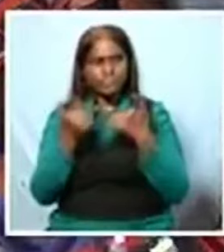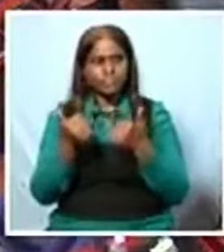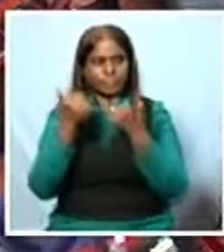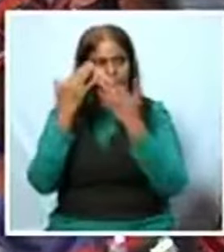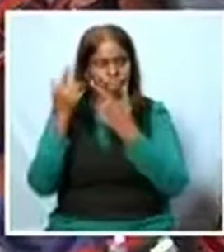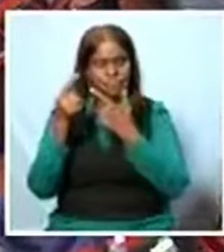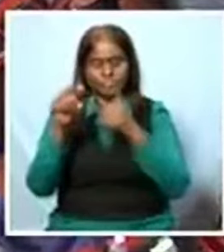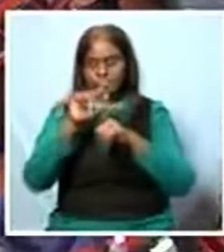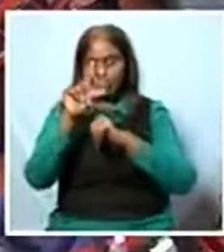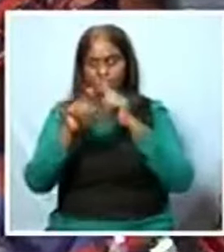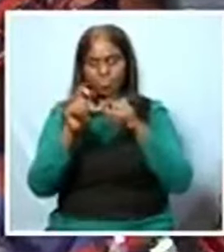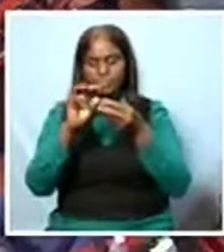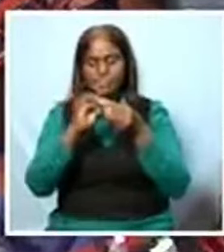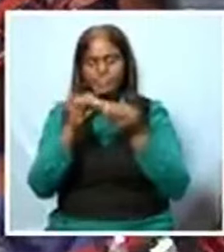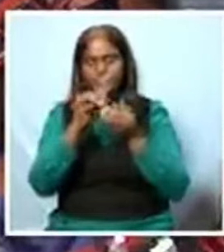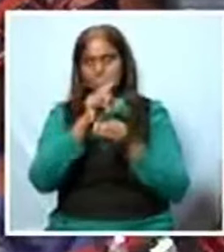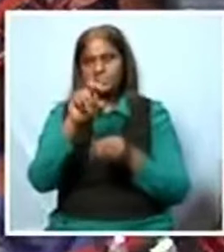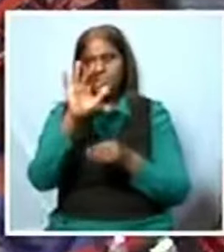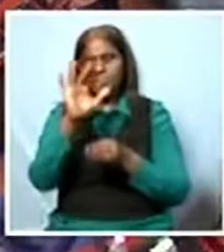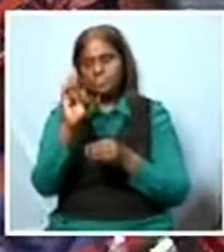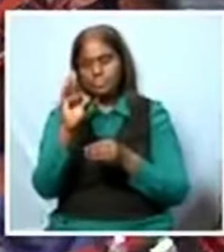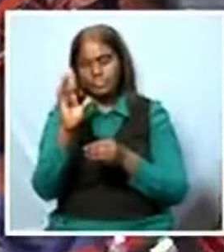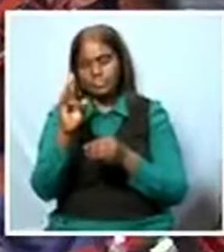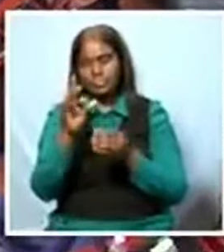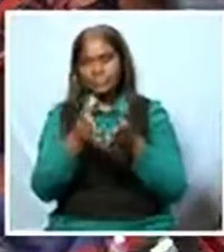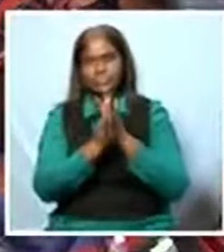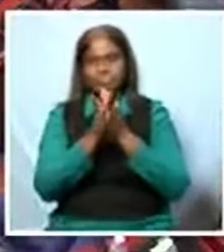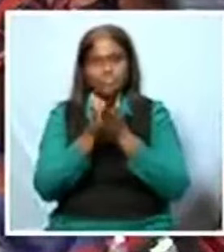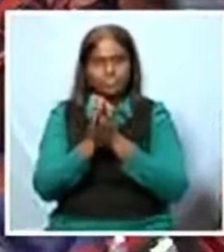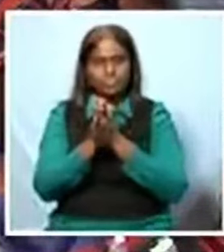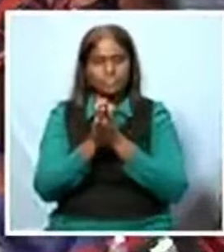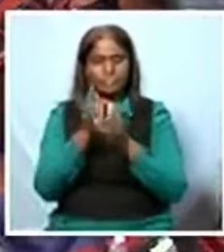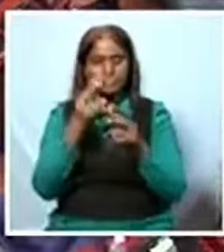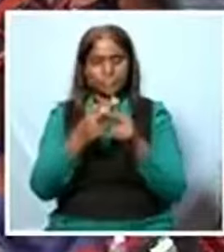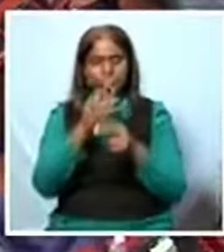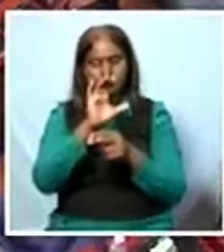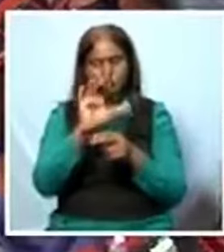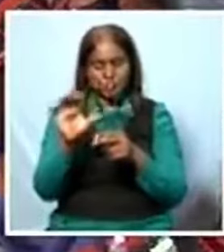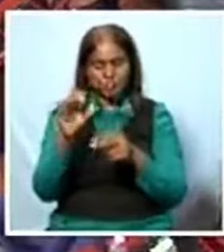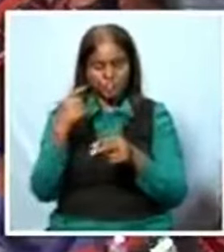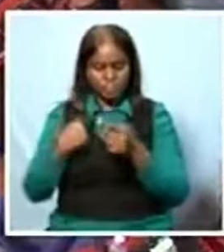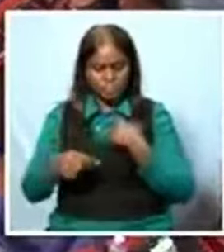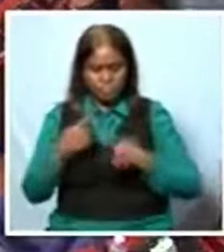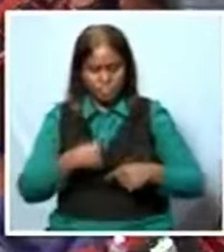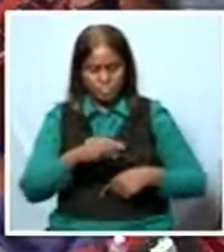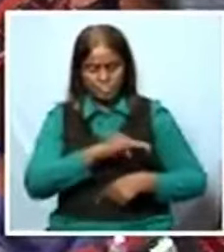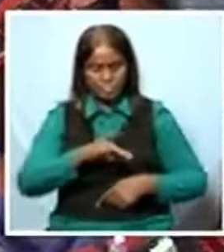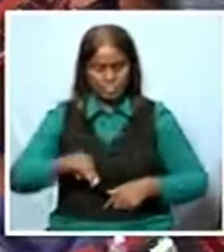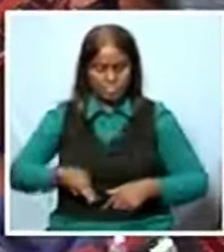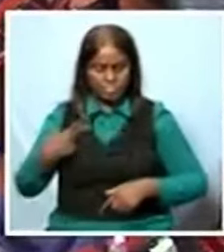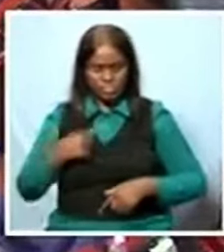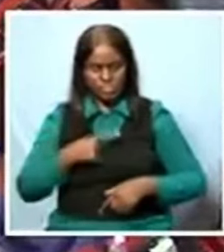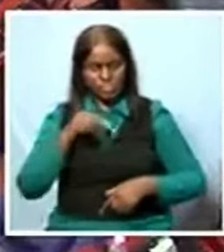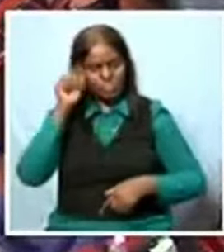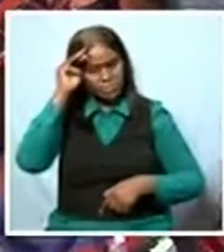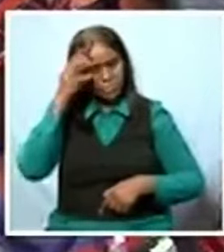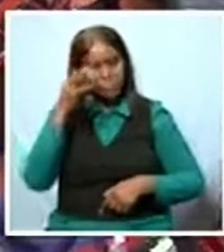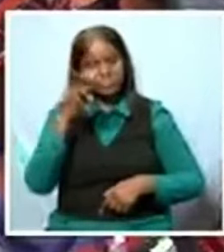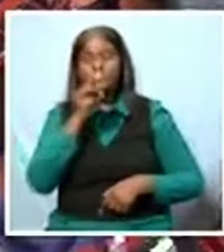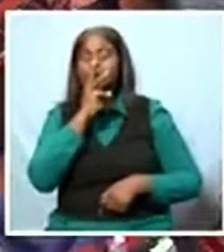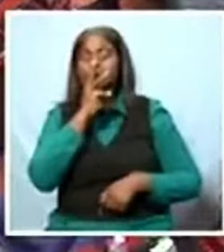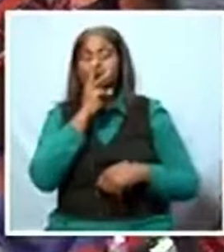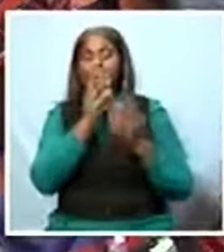question 157 to be asked by Mr. Christopher Kangombe, convinced Member of Parliament, to the Minister of